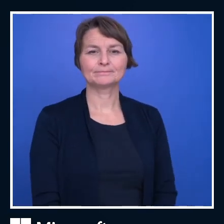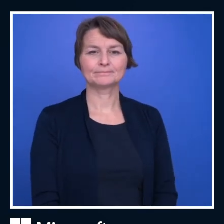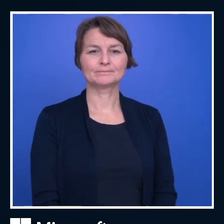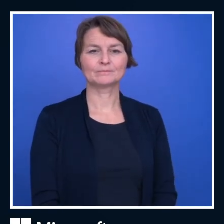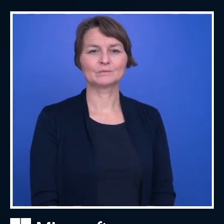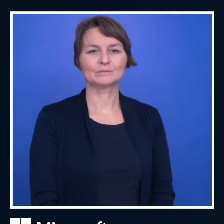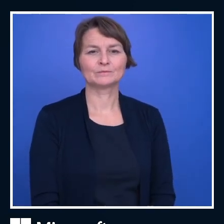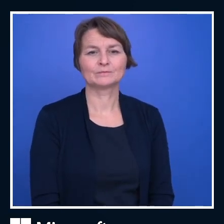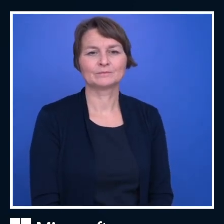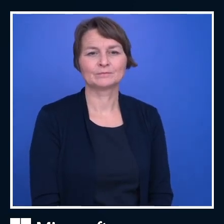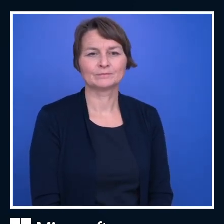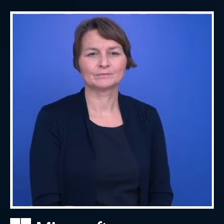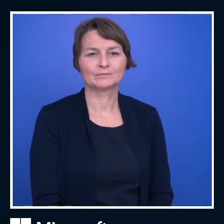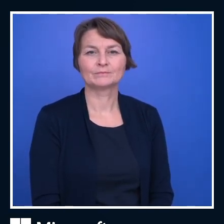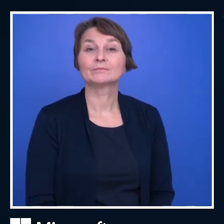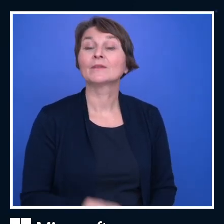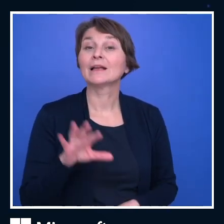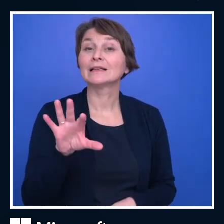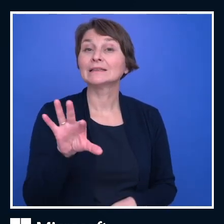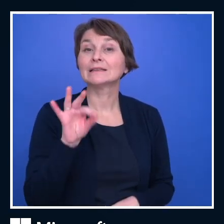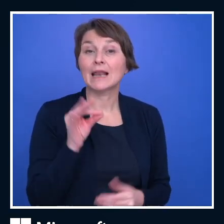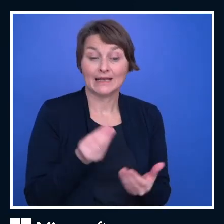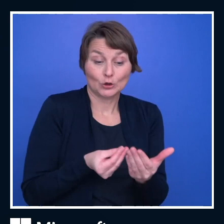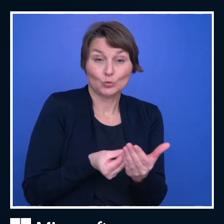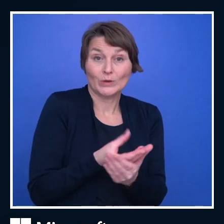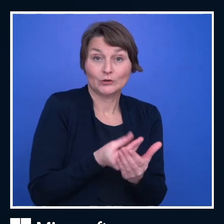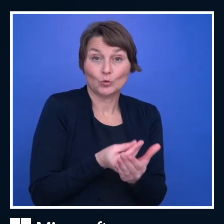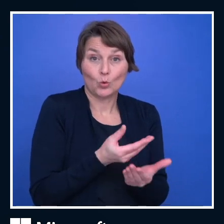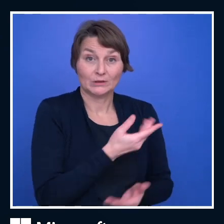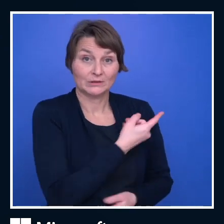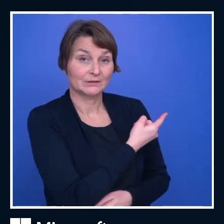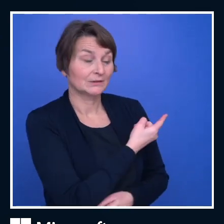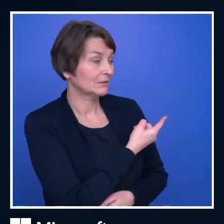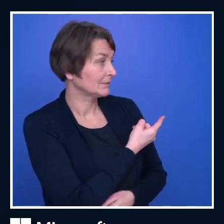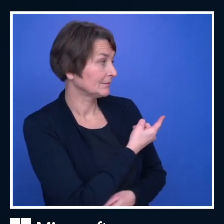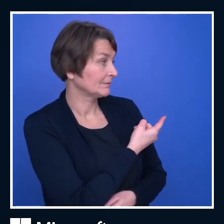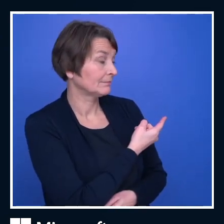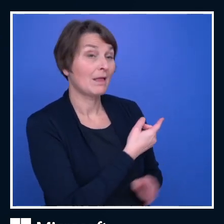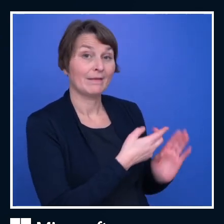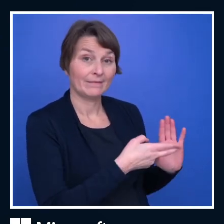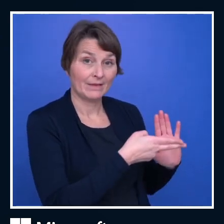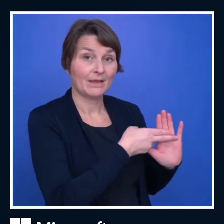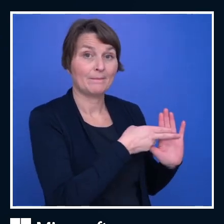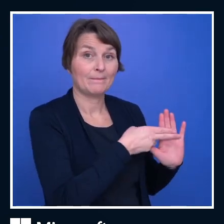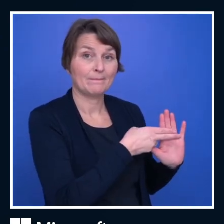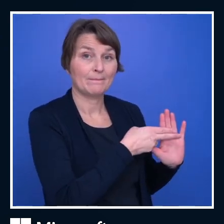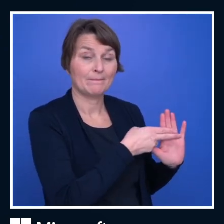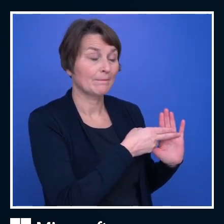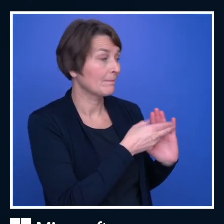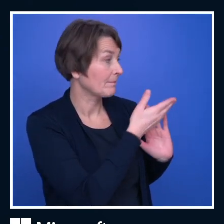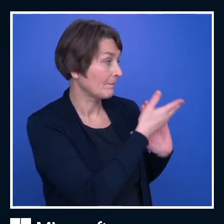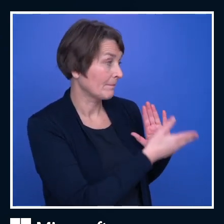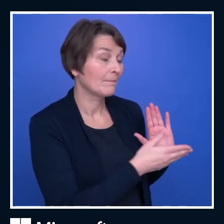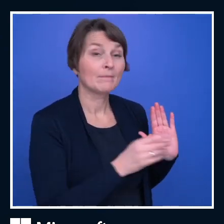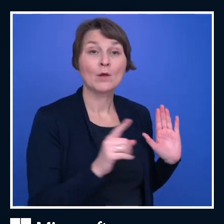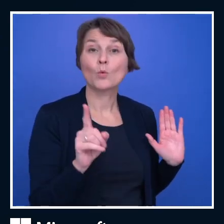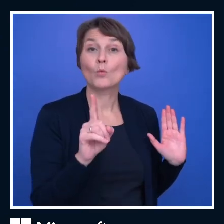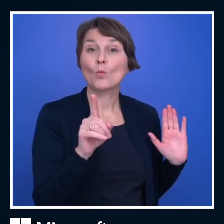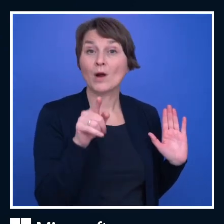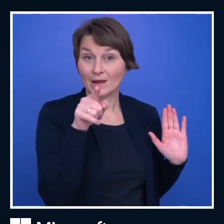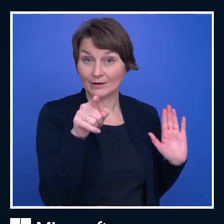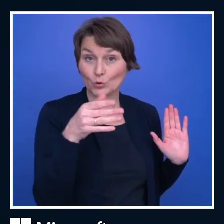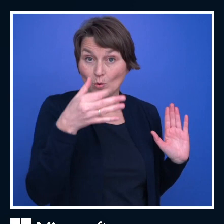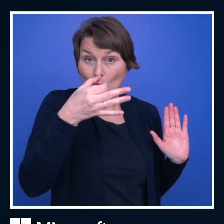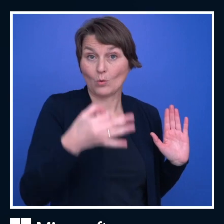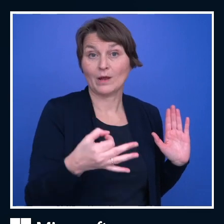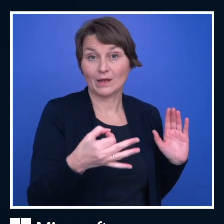You select your resource group, you give it a name, you select your location, and then you select your